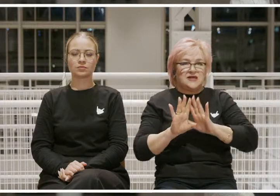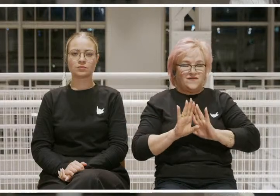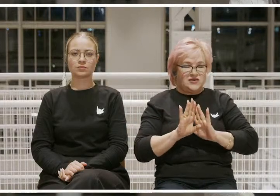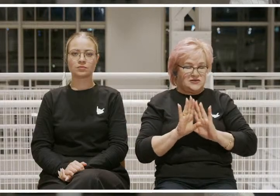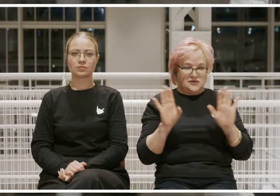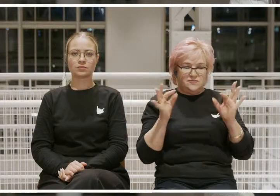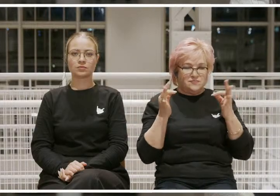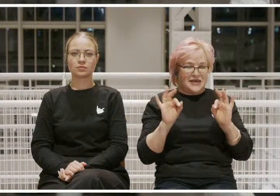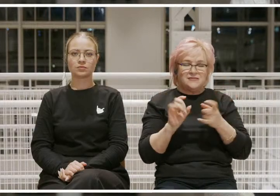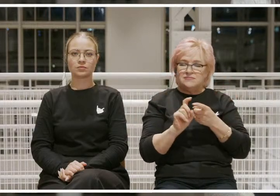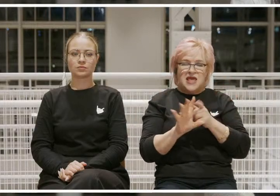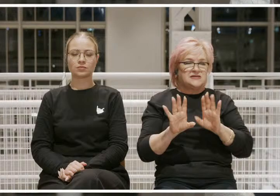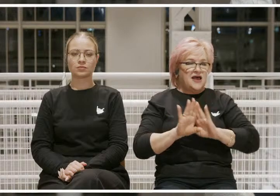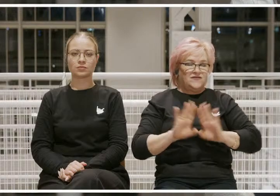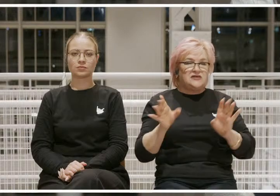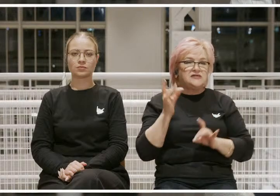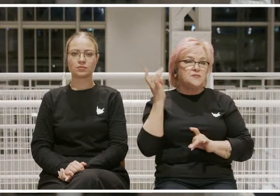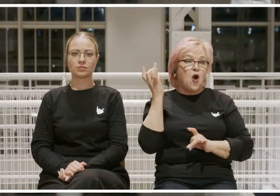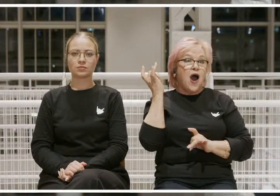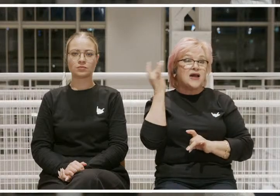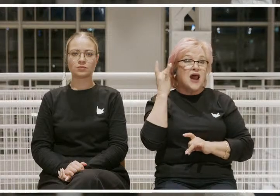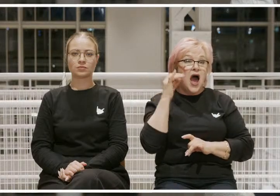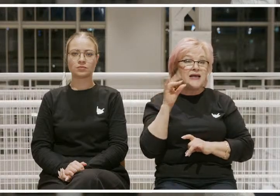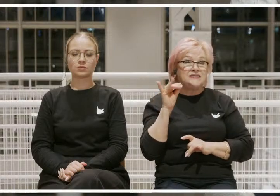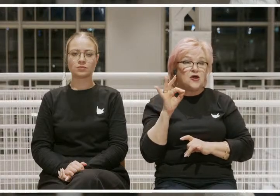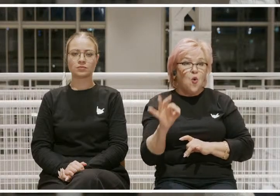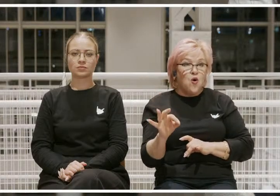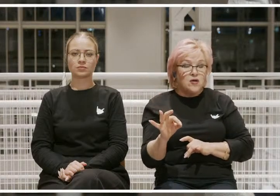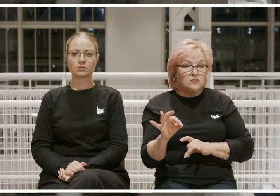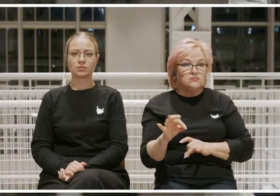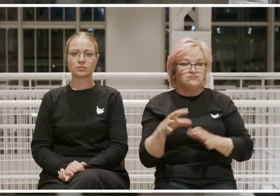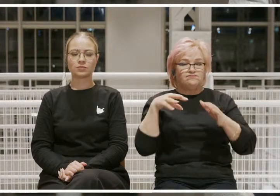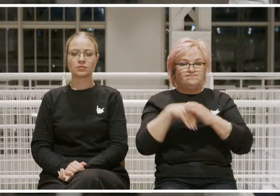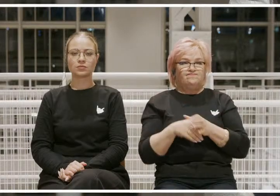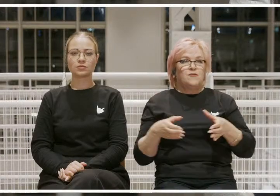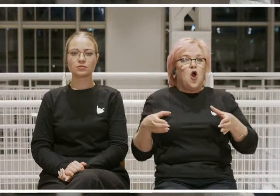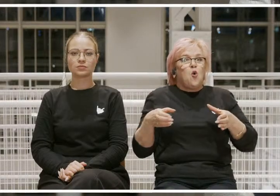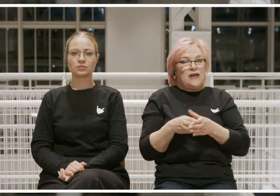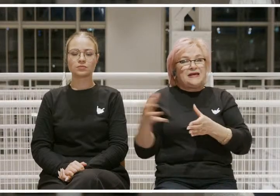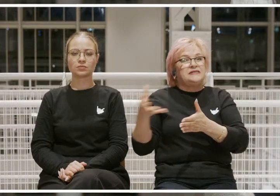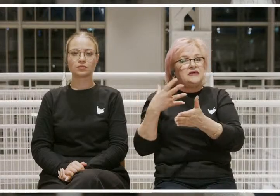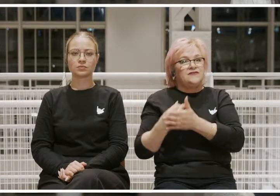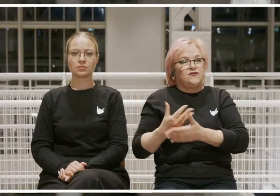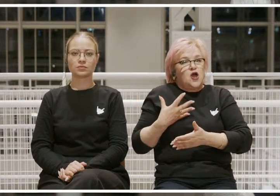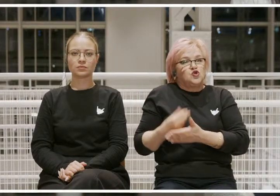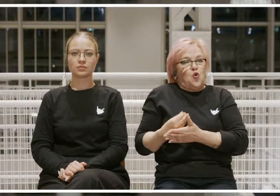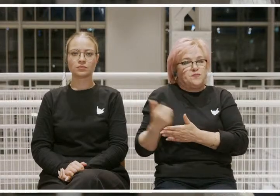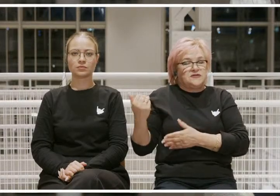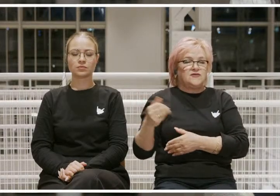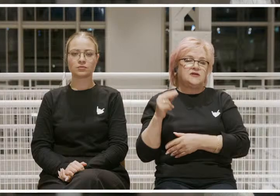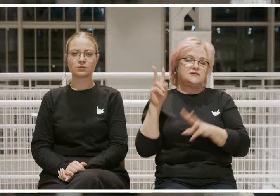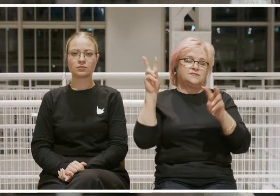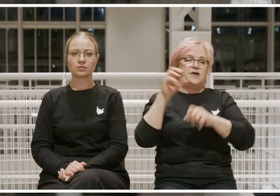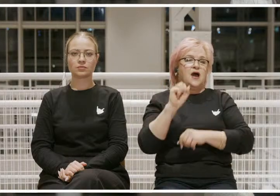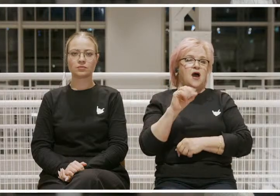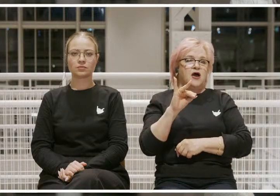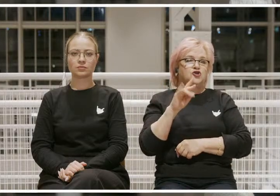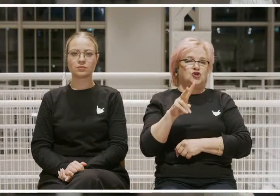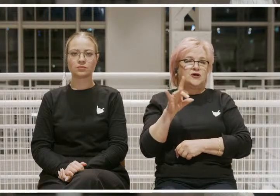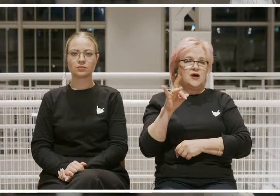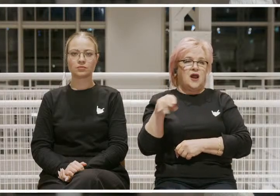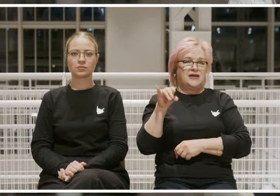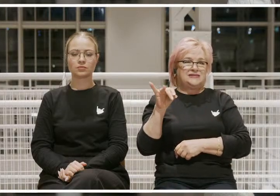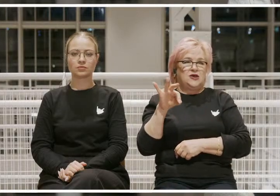radio station run and programmed mainly by volunteers. Founded by 62 partners